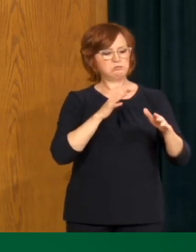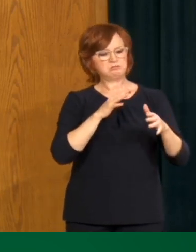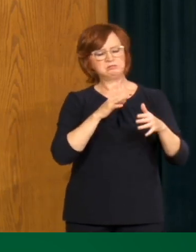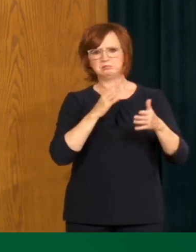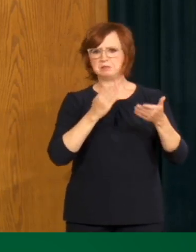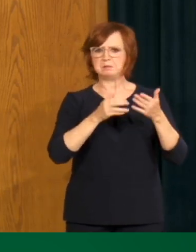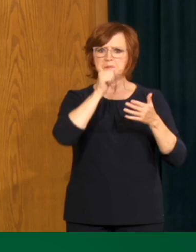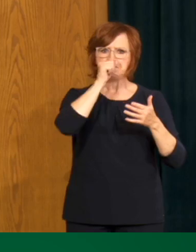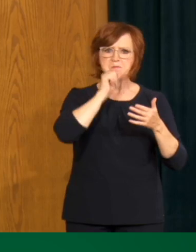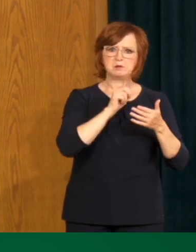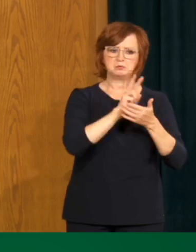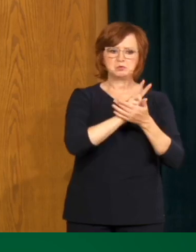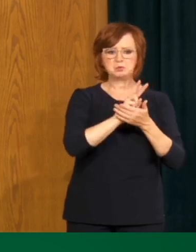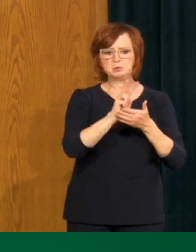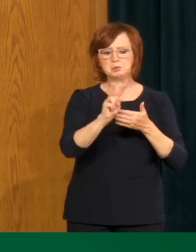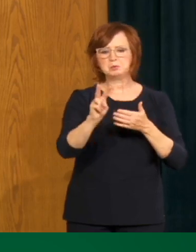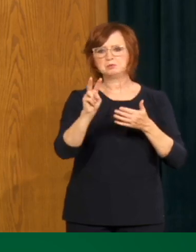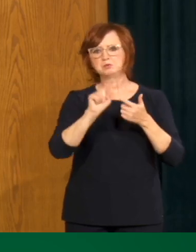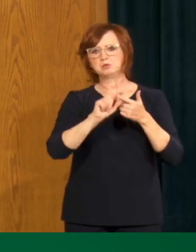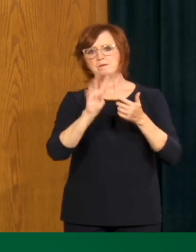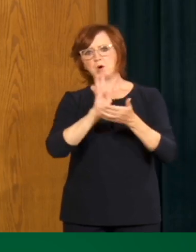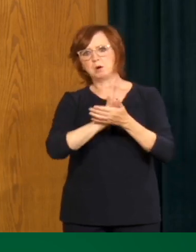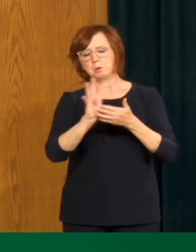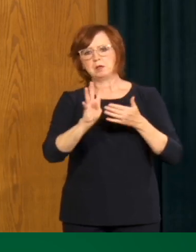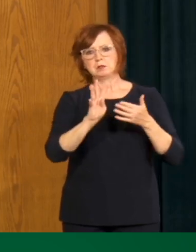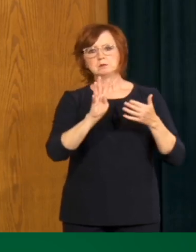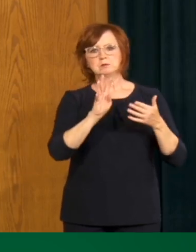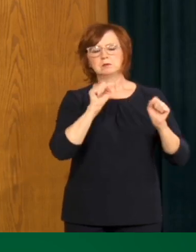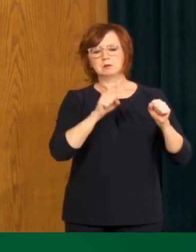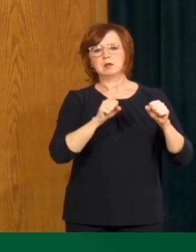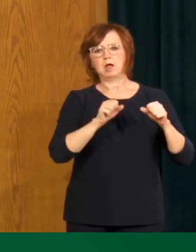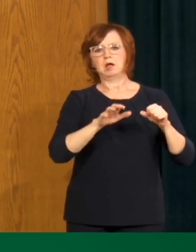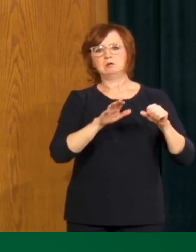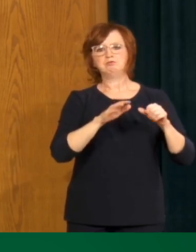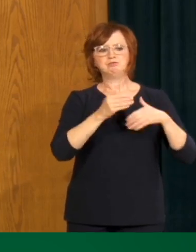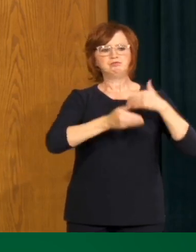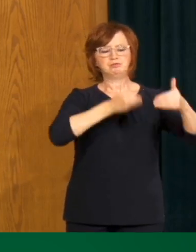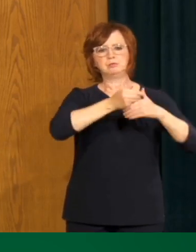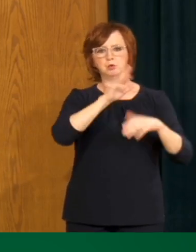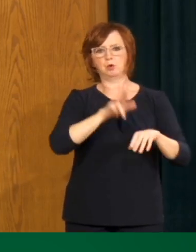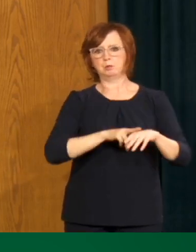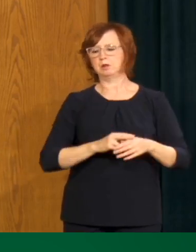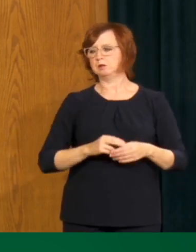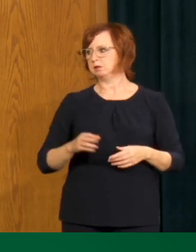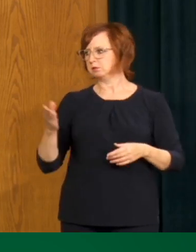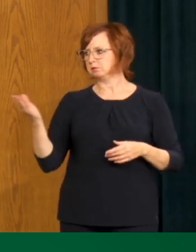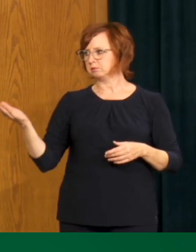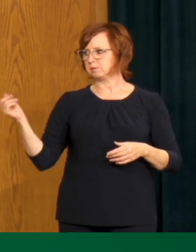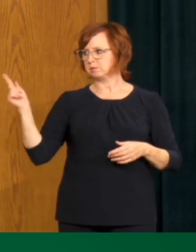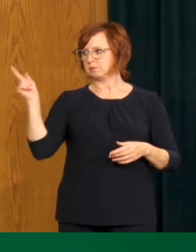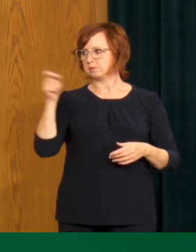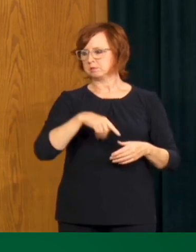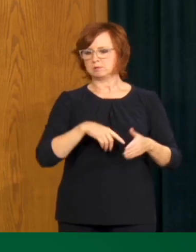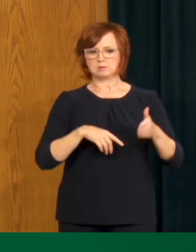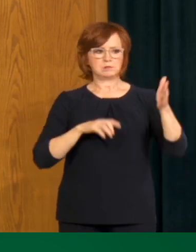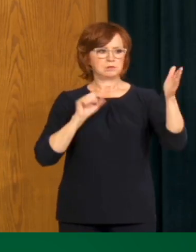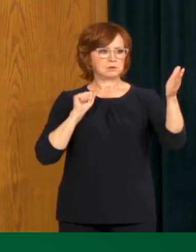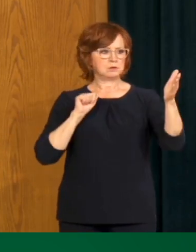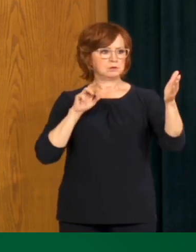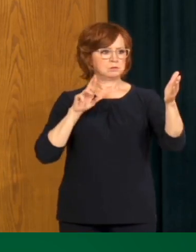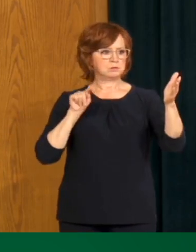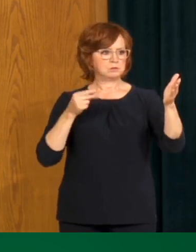to 4 weeks they come out of that, and things can restart again. We'll take our next question from the room.